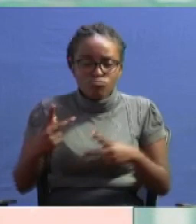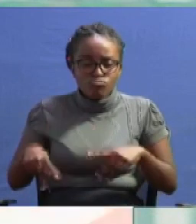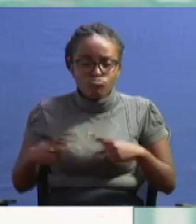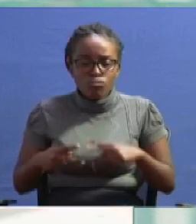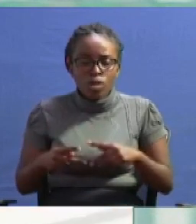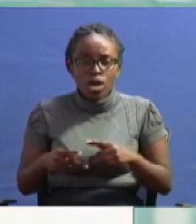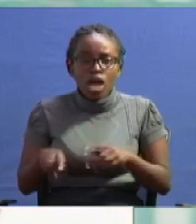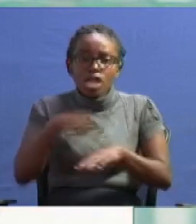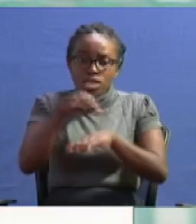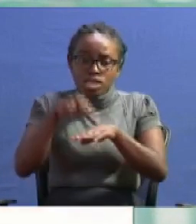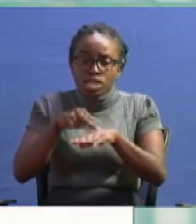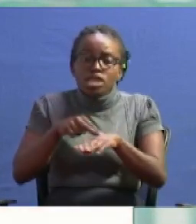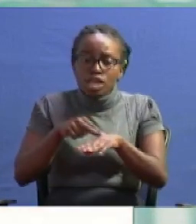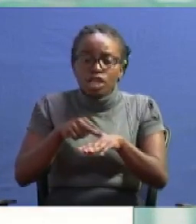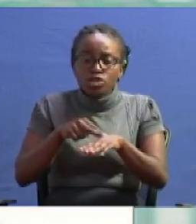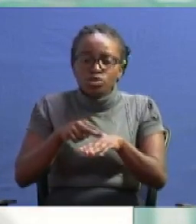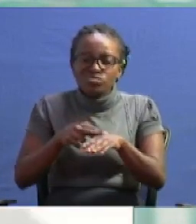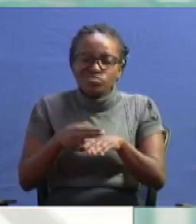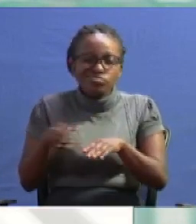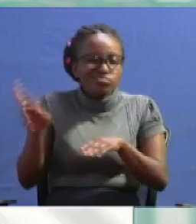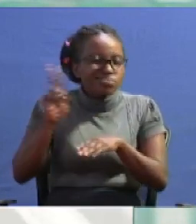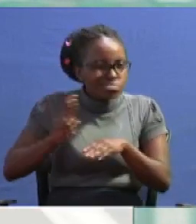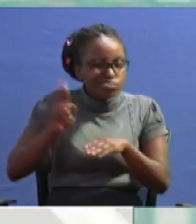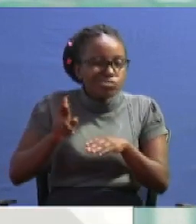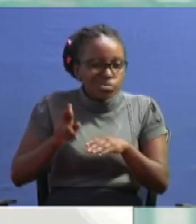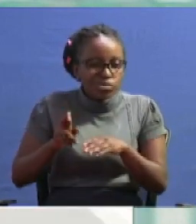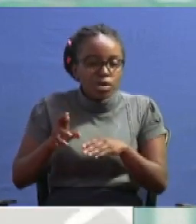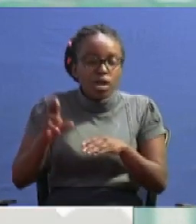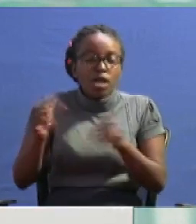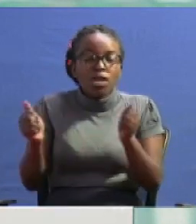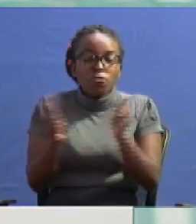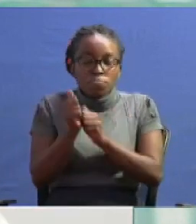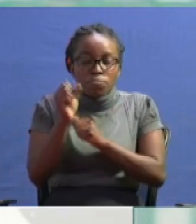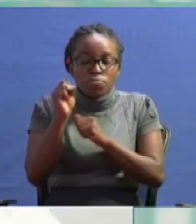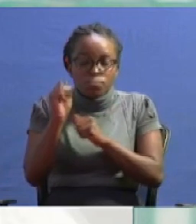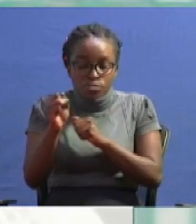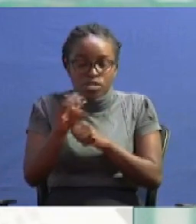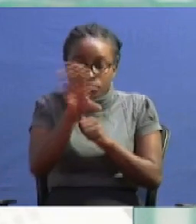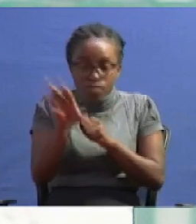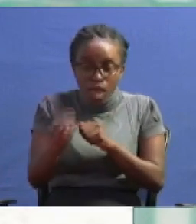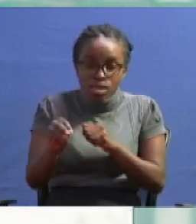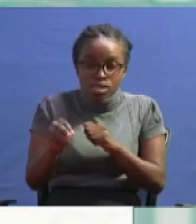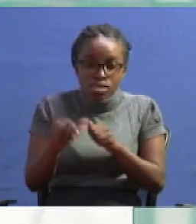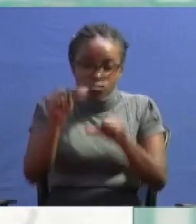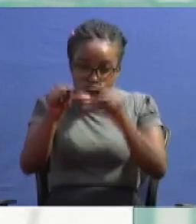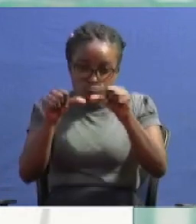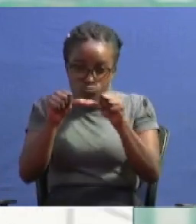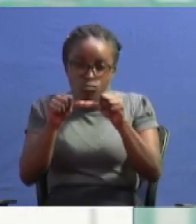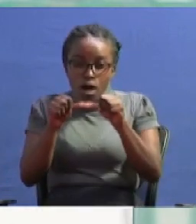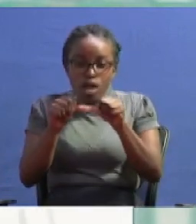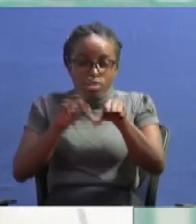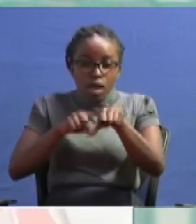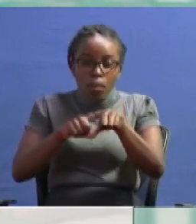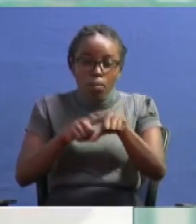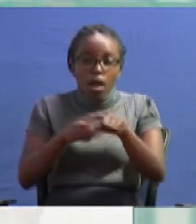go to the counties? About 15%. When we say this, of this 15%, it should be equitable. Then we can